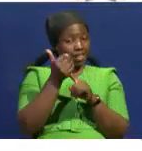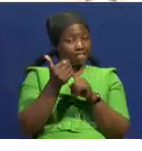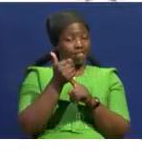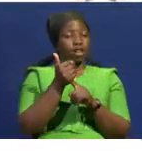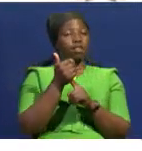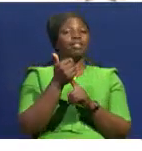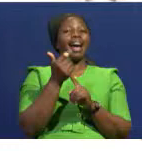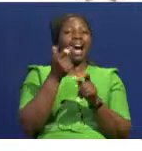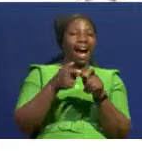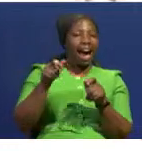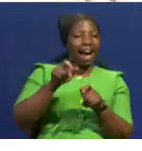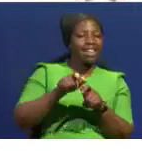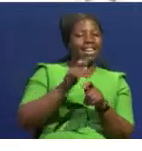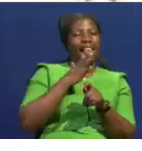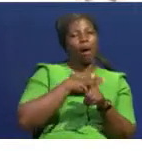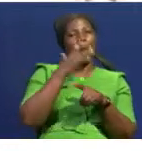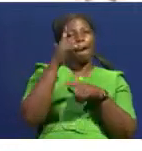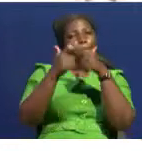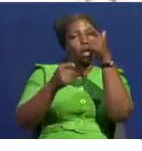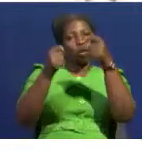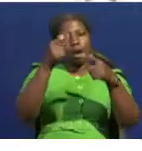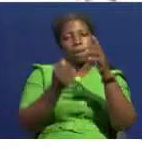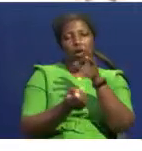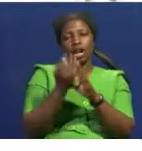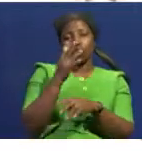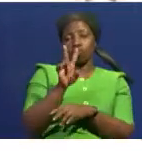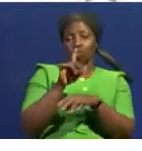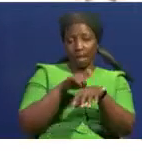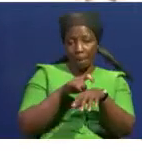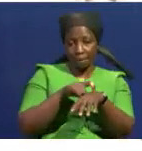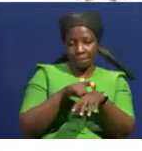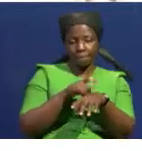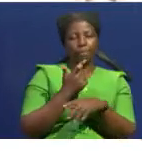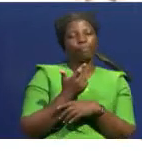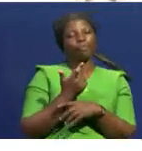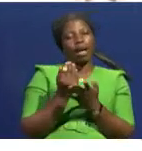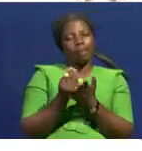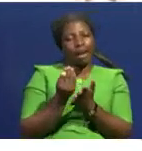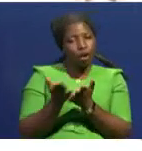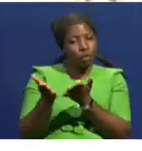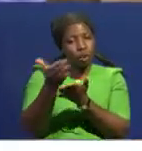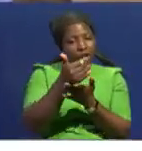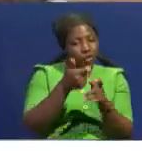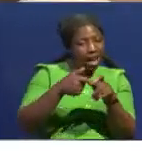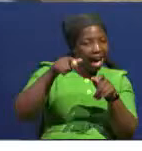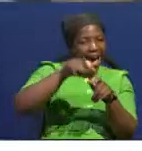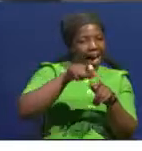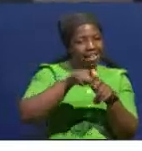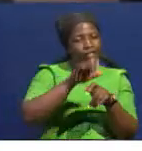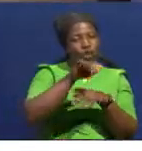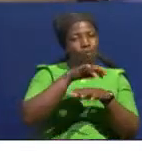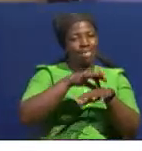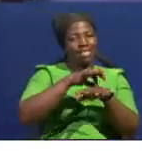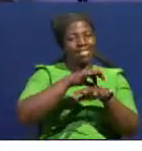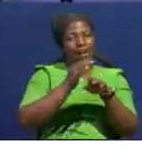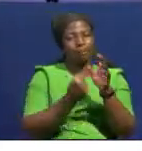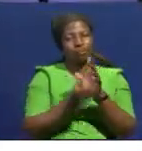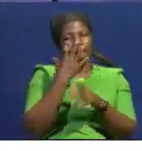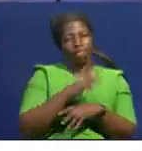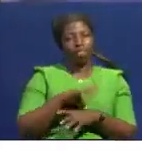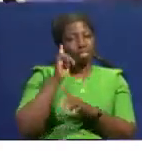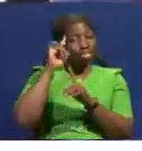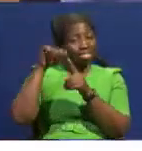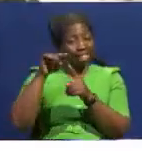doubling our milk production, increasing revenue from leather and leather products. The exercise targets to